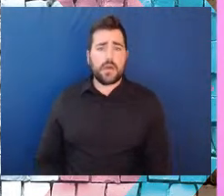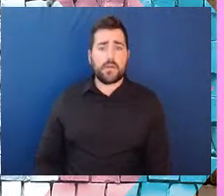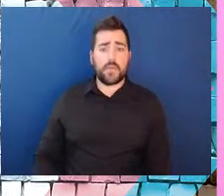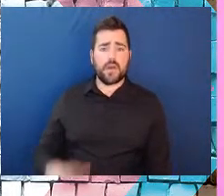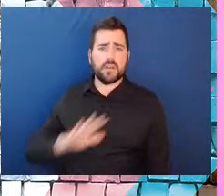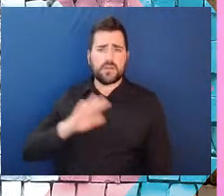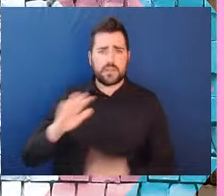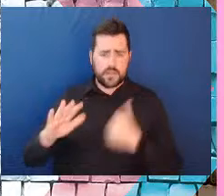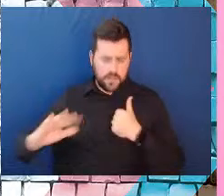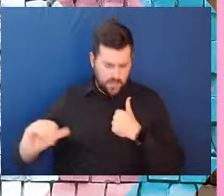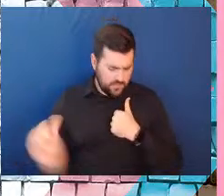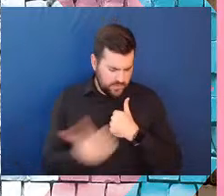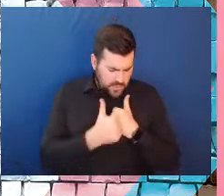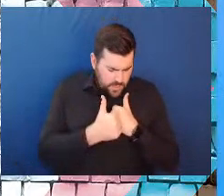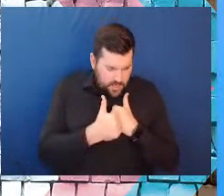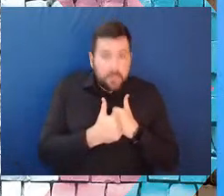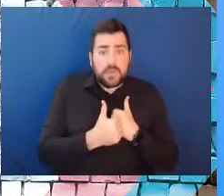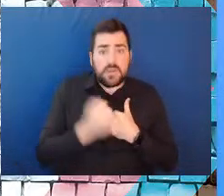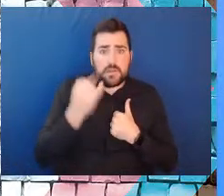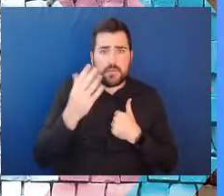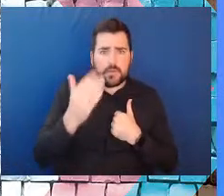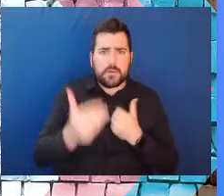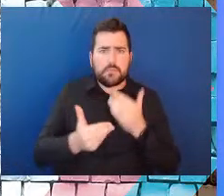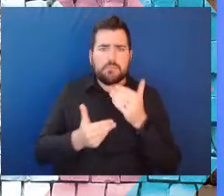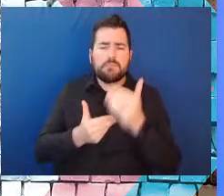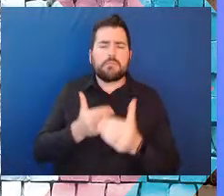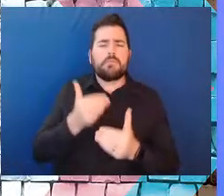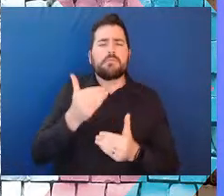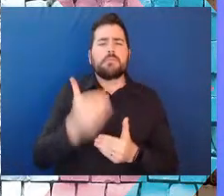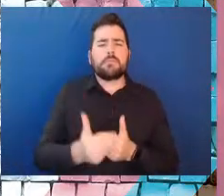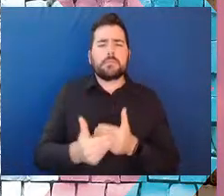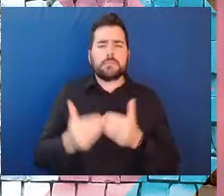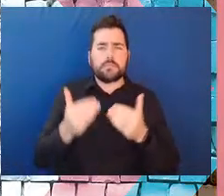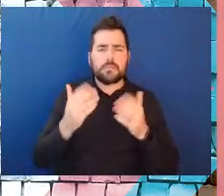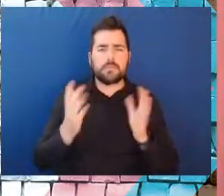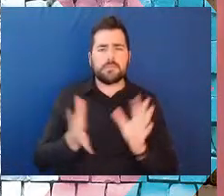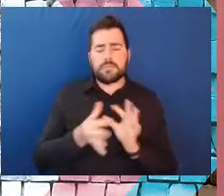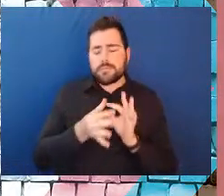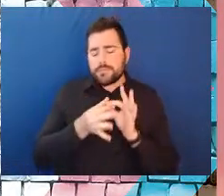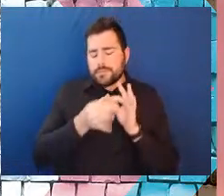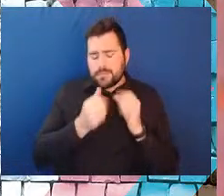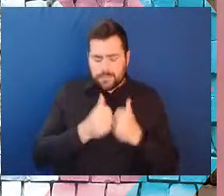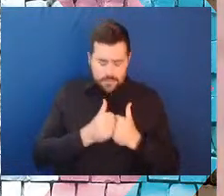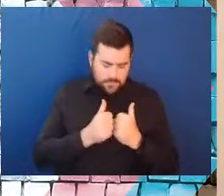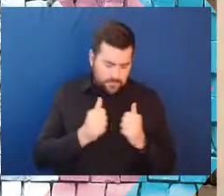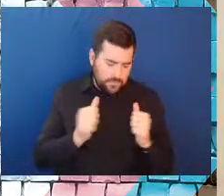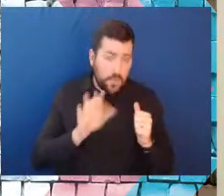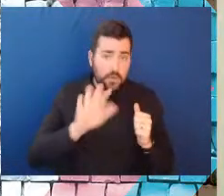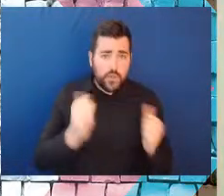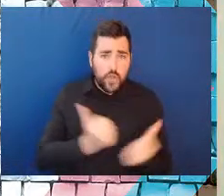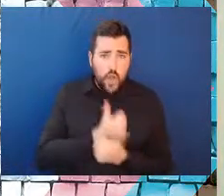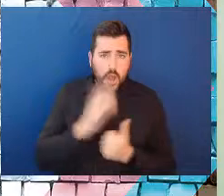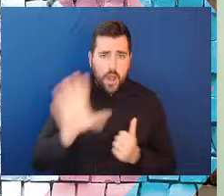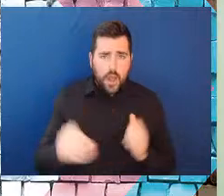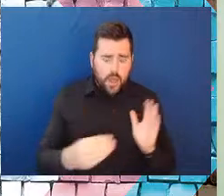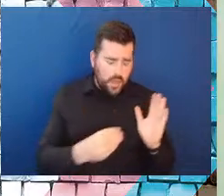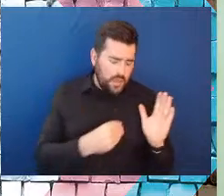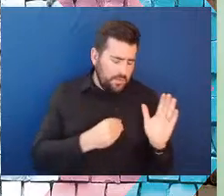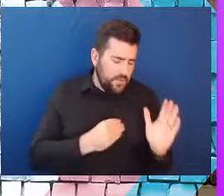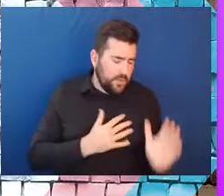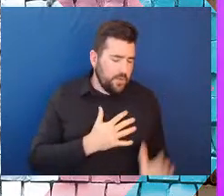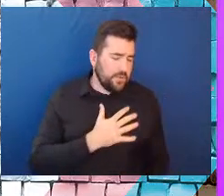I'm hot on the outside, but if you give me time, then I could make time for your